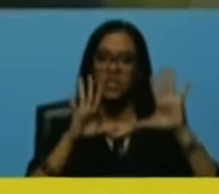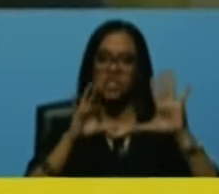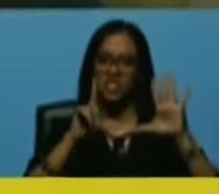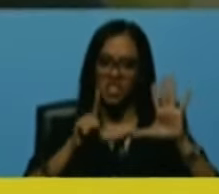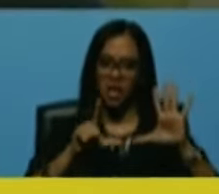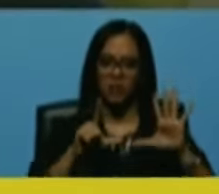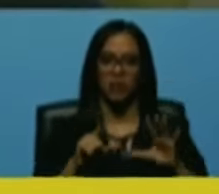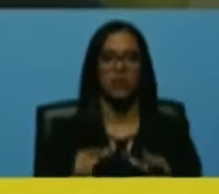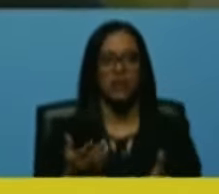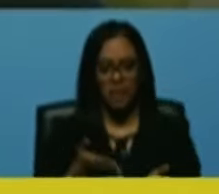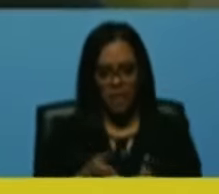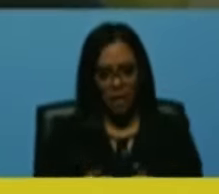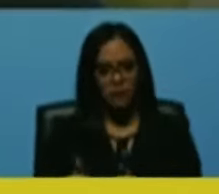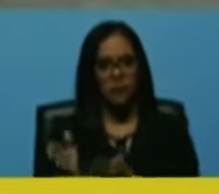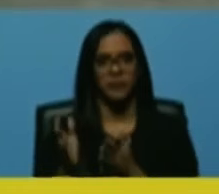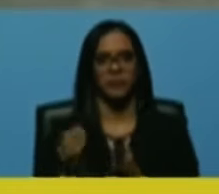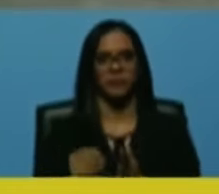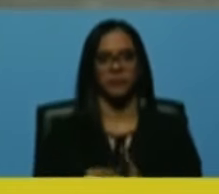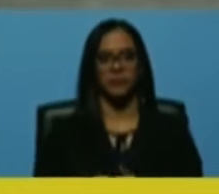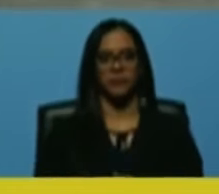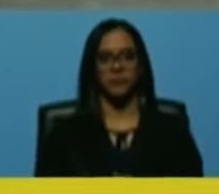on.